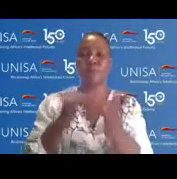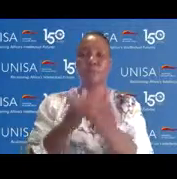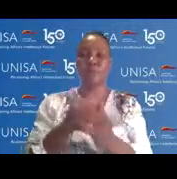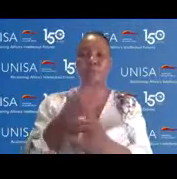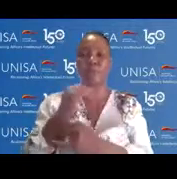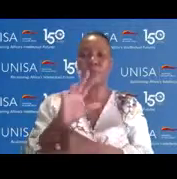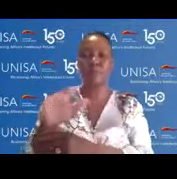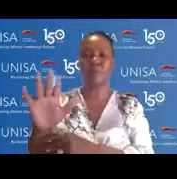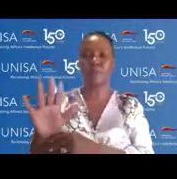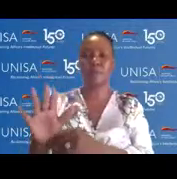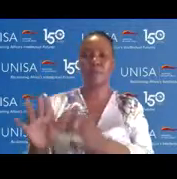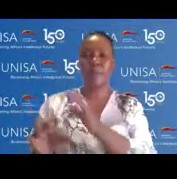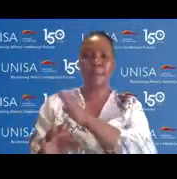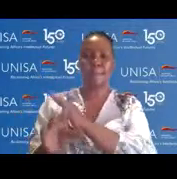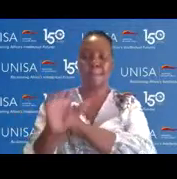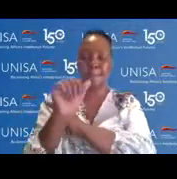Manila.